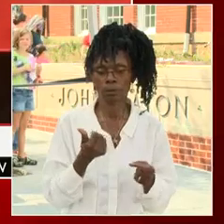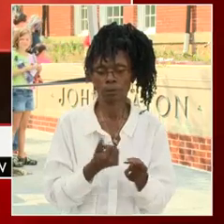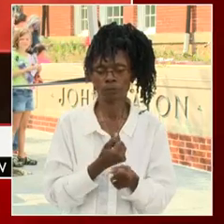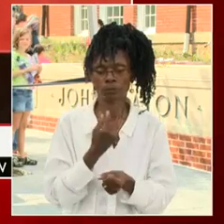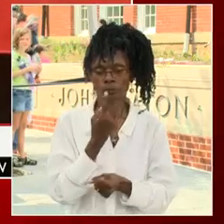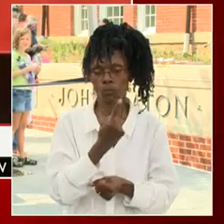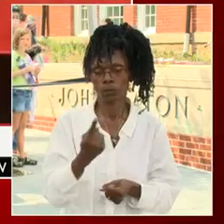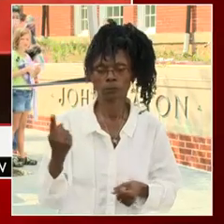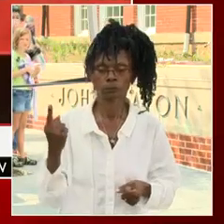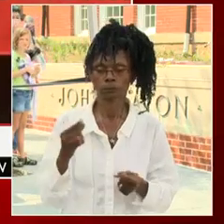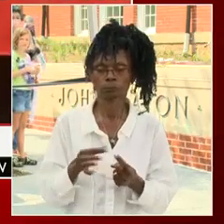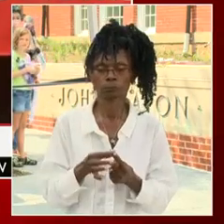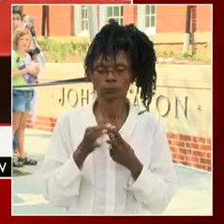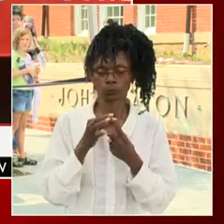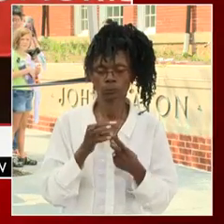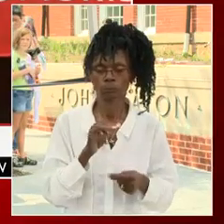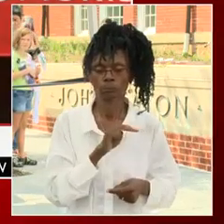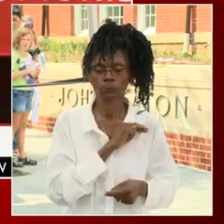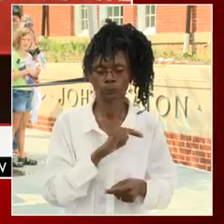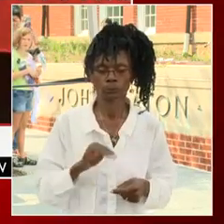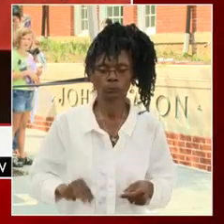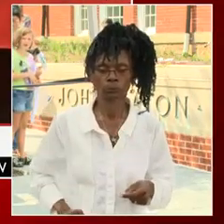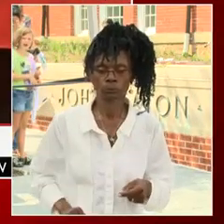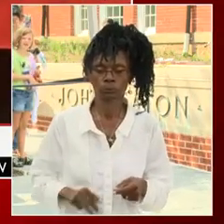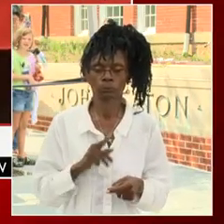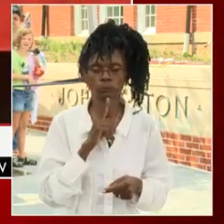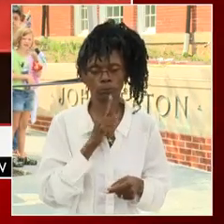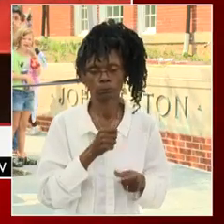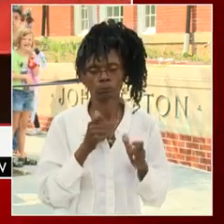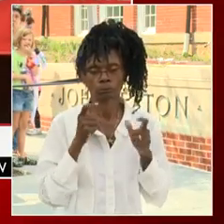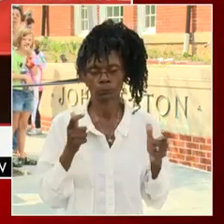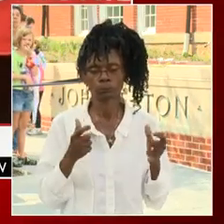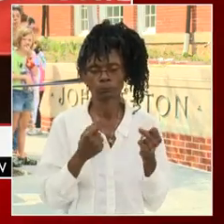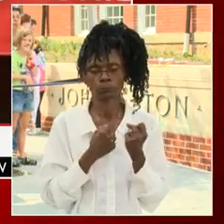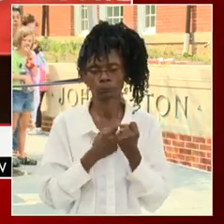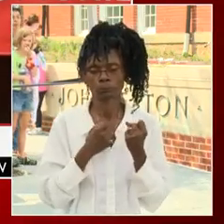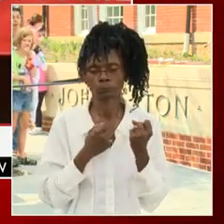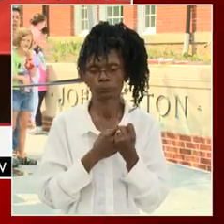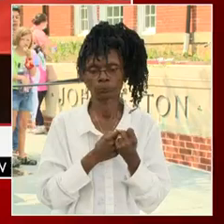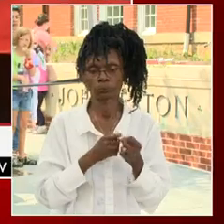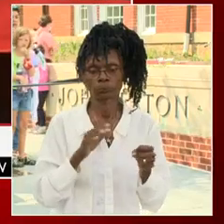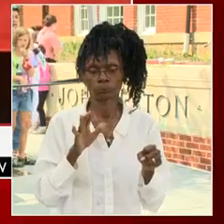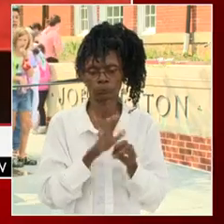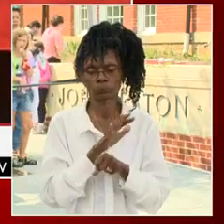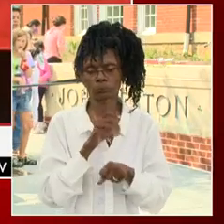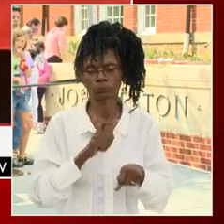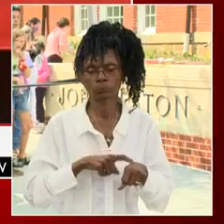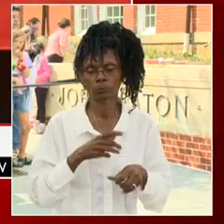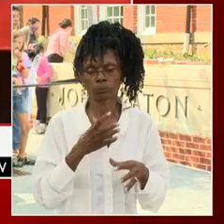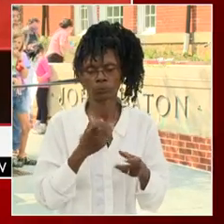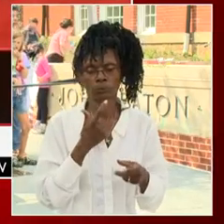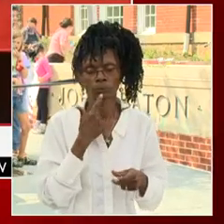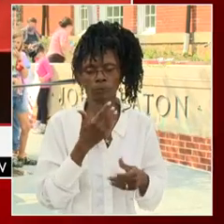who's been, a partner in this all along the way. And I want to thank all of you, because you